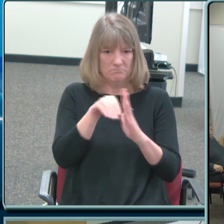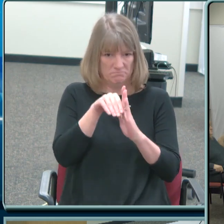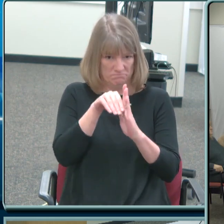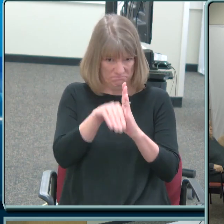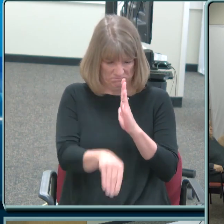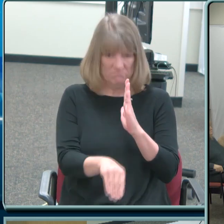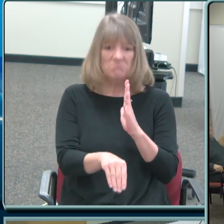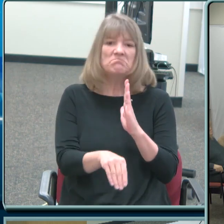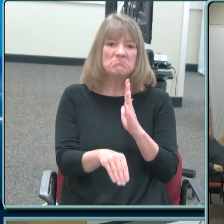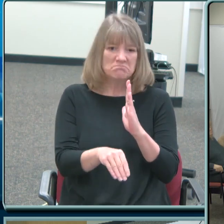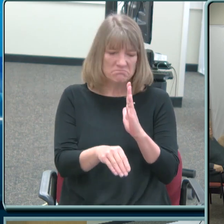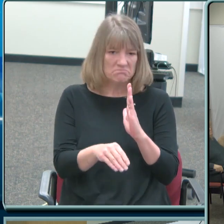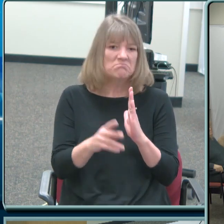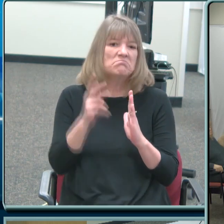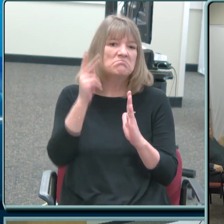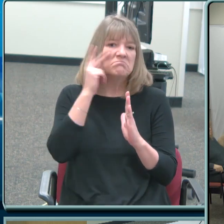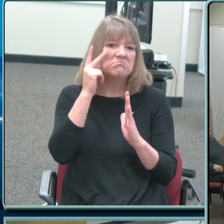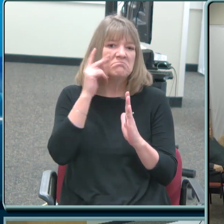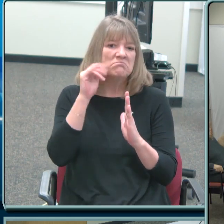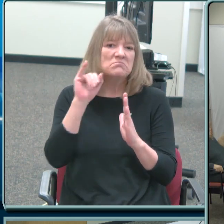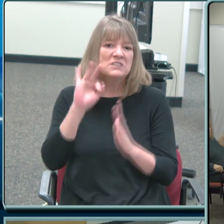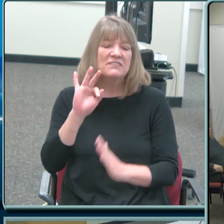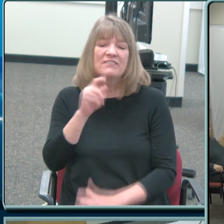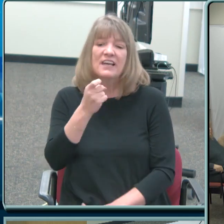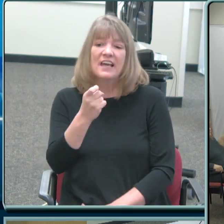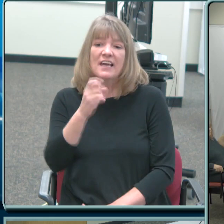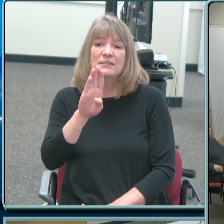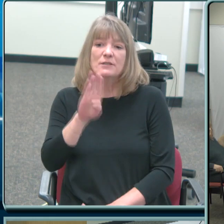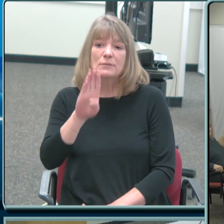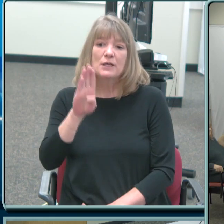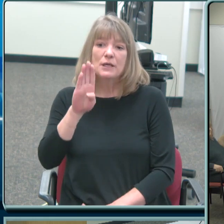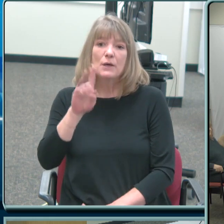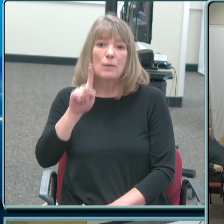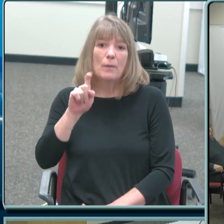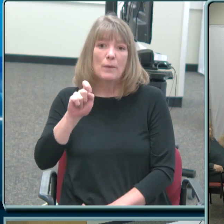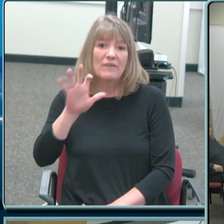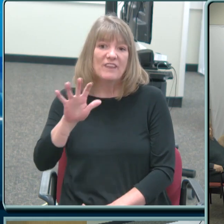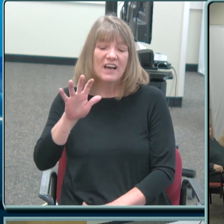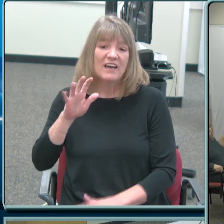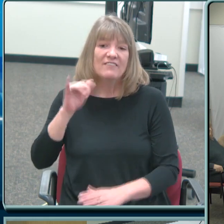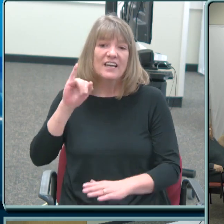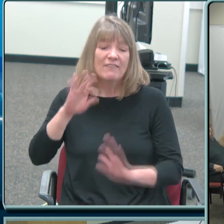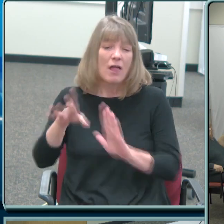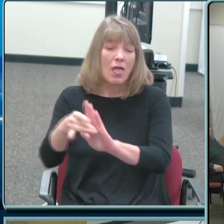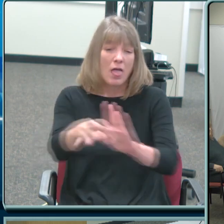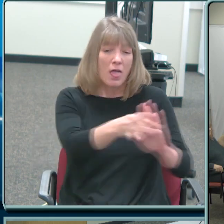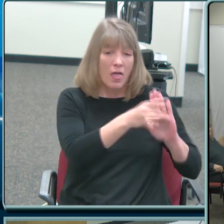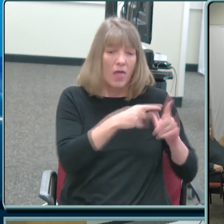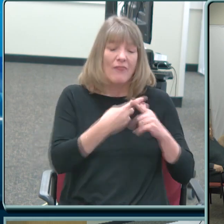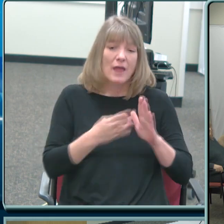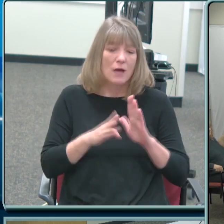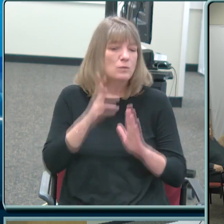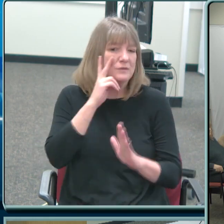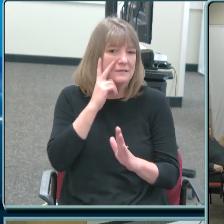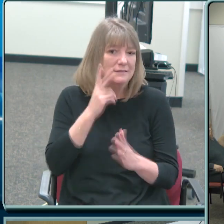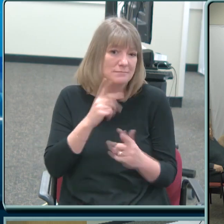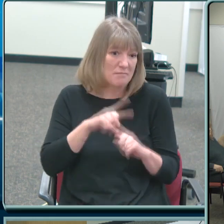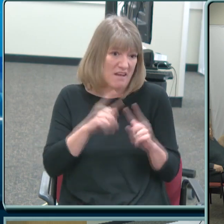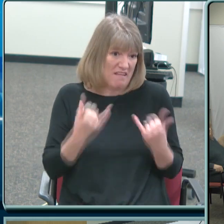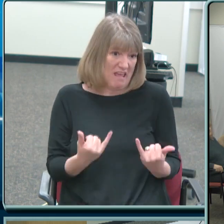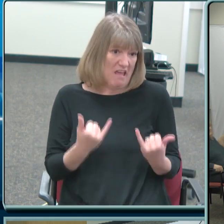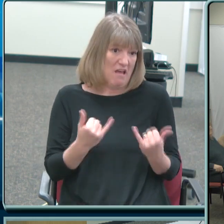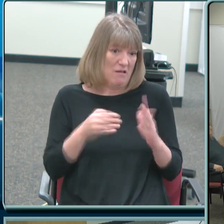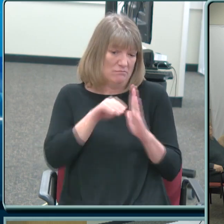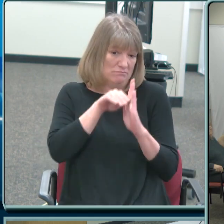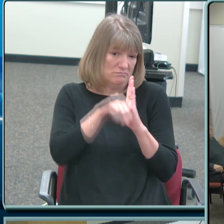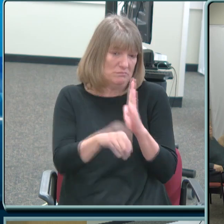decline. We'll see if there's some intersection once XBB 1.5 gets here in greater proportion, but right now the trends are looking favorable, so we'll